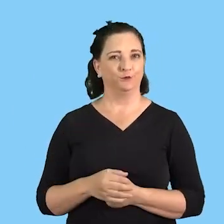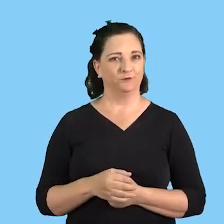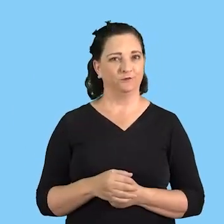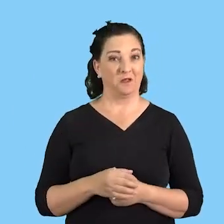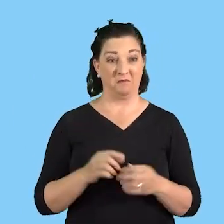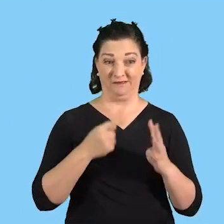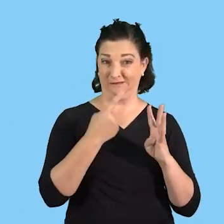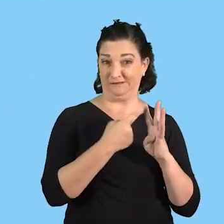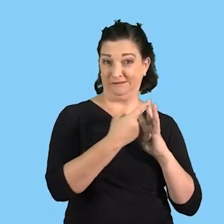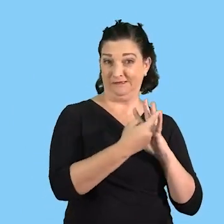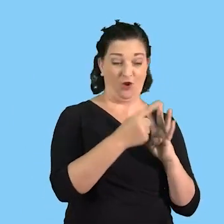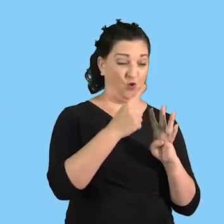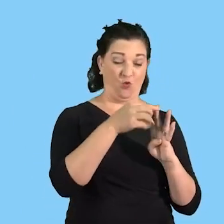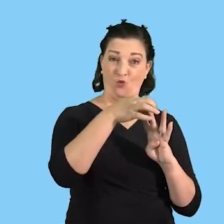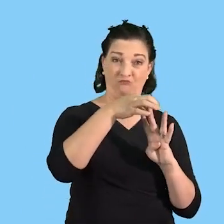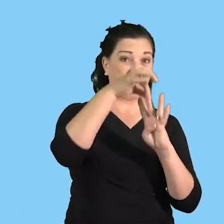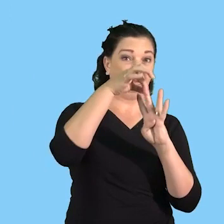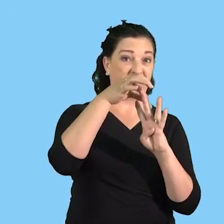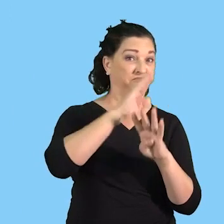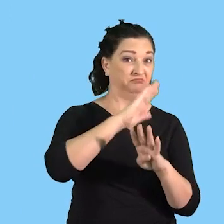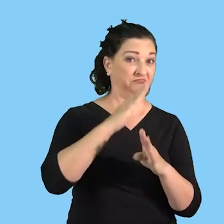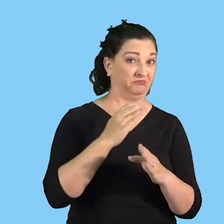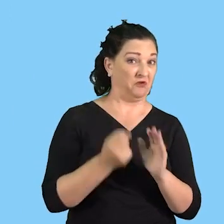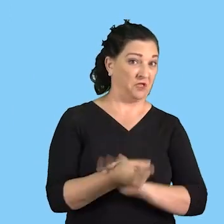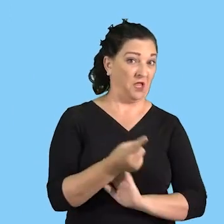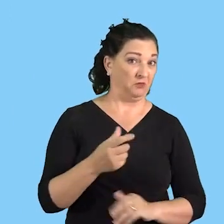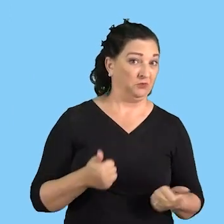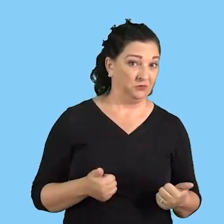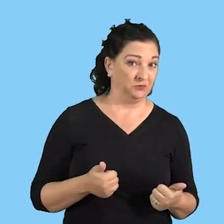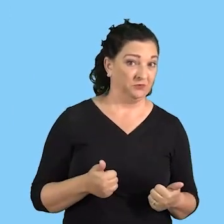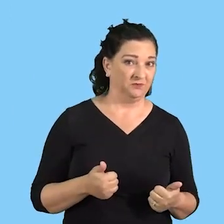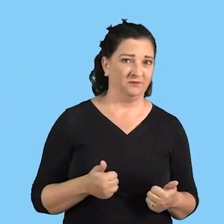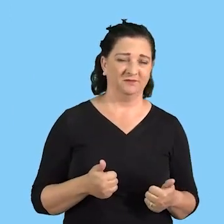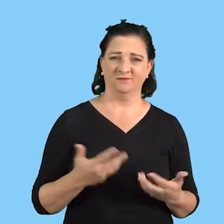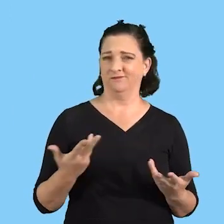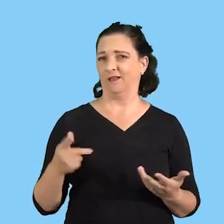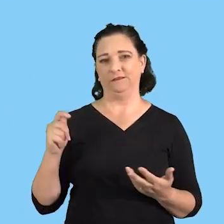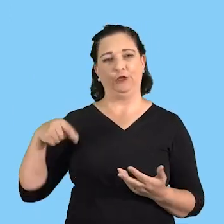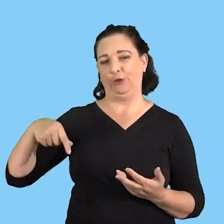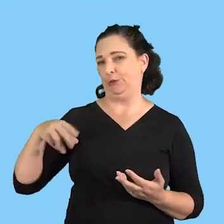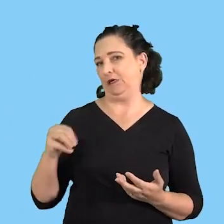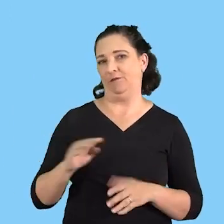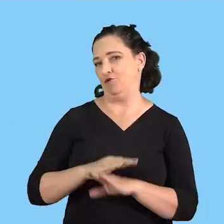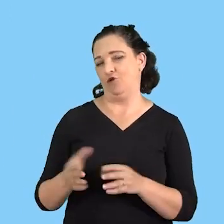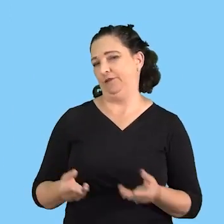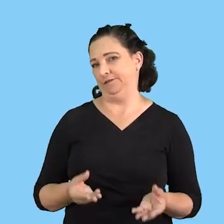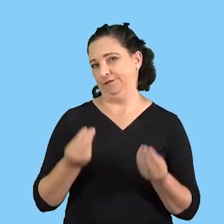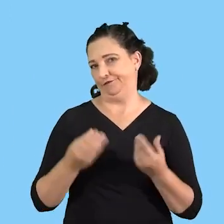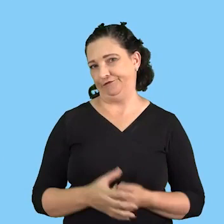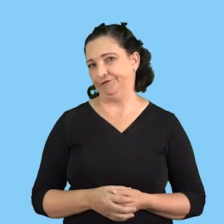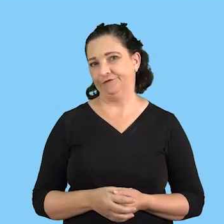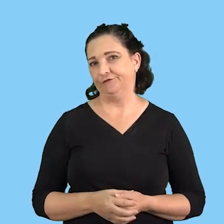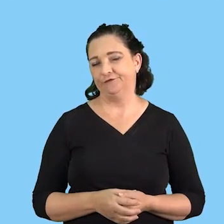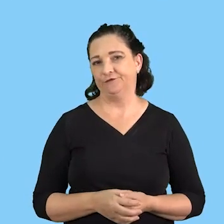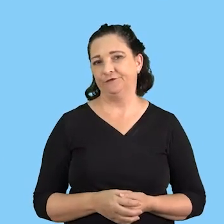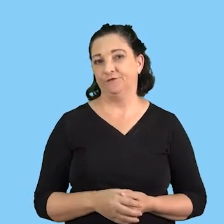Now, if one of those things do not happen accordingly, then it will mean that TQM was not achieved, which is why